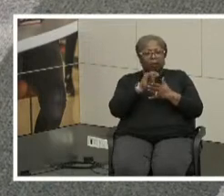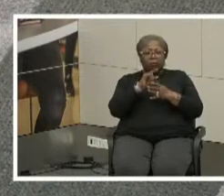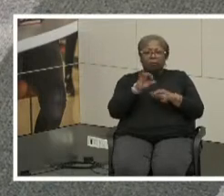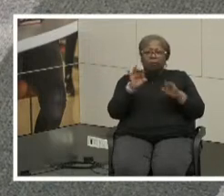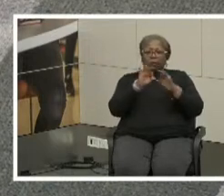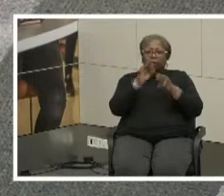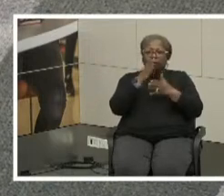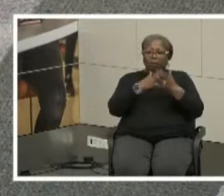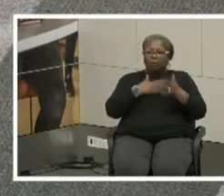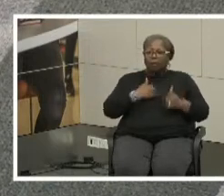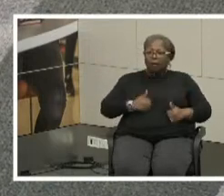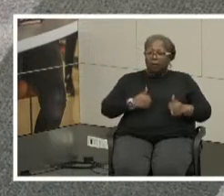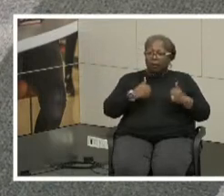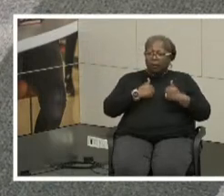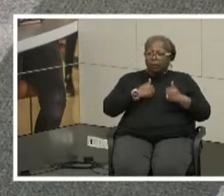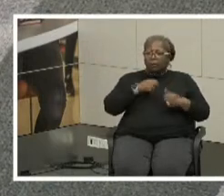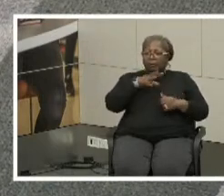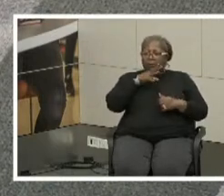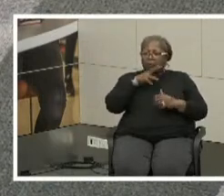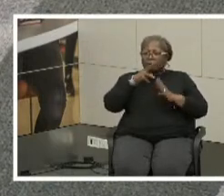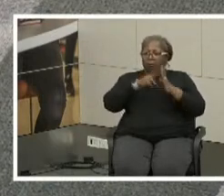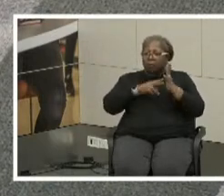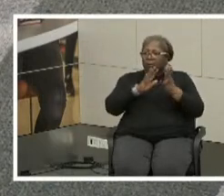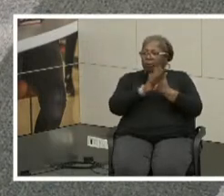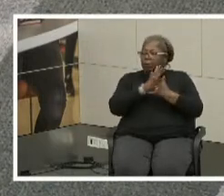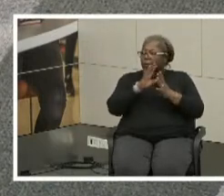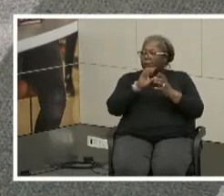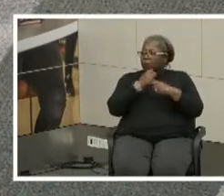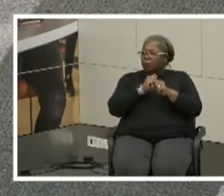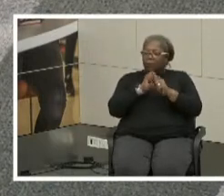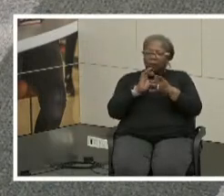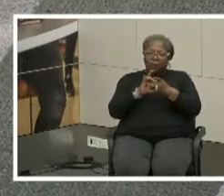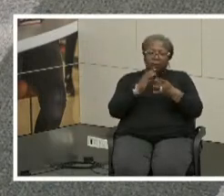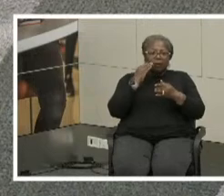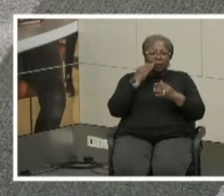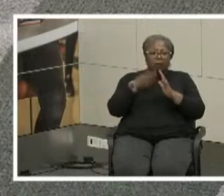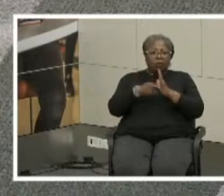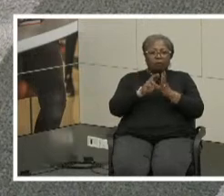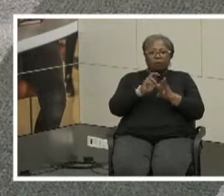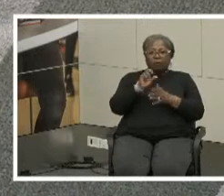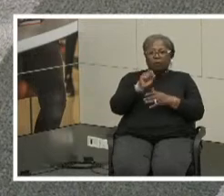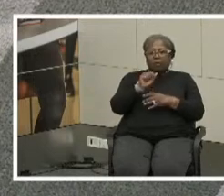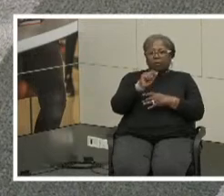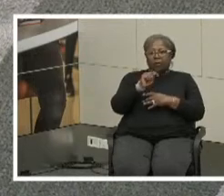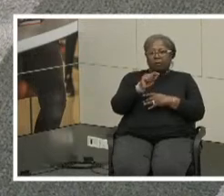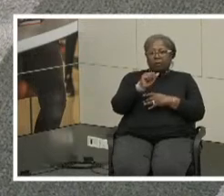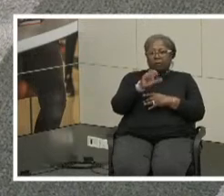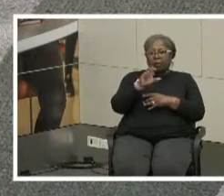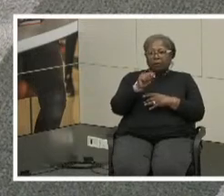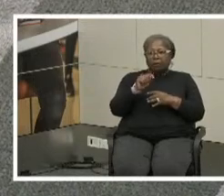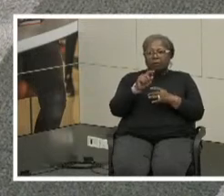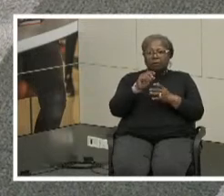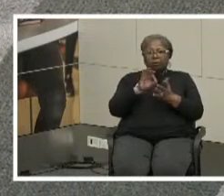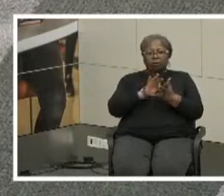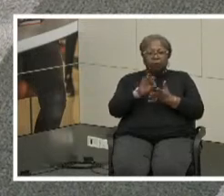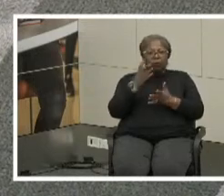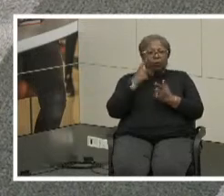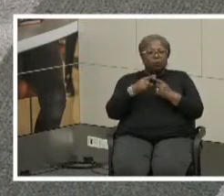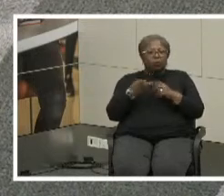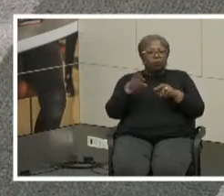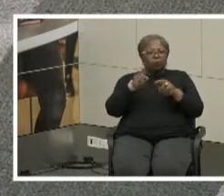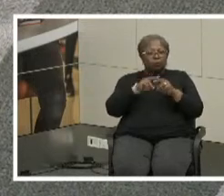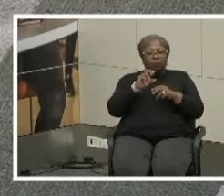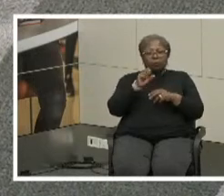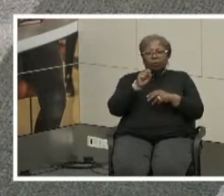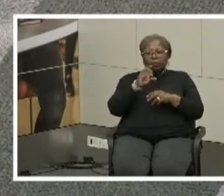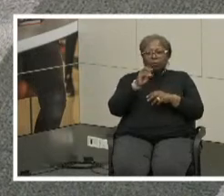me how to speak how to read papers and make connections I know the board is reviewing SAT and ACT scores I know you want to raise these scores and I know